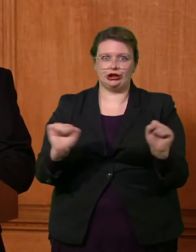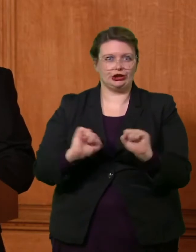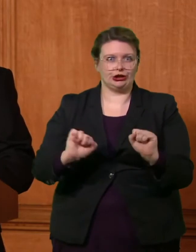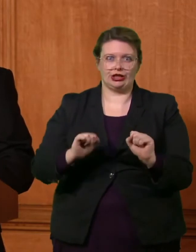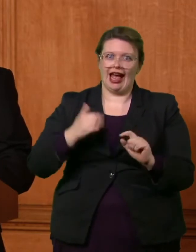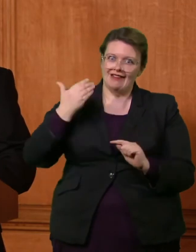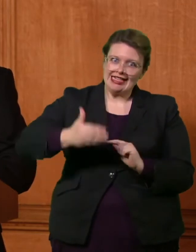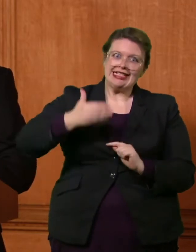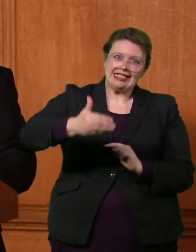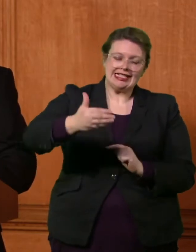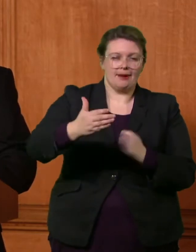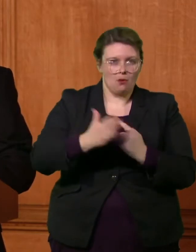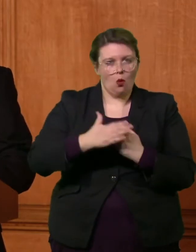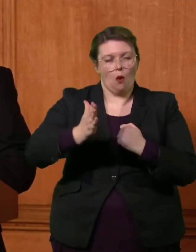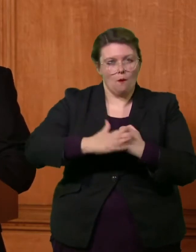week has been